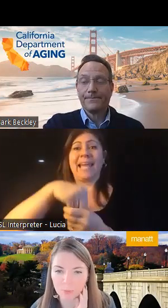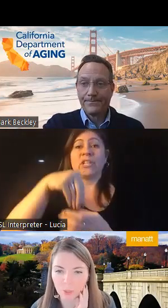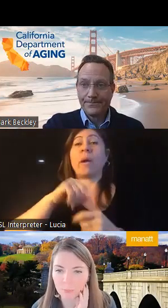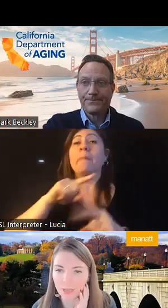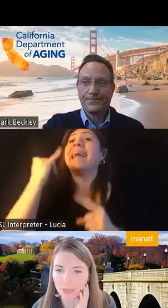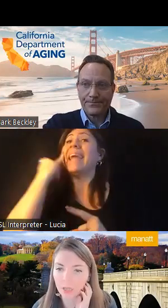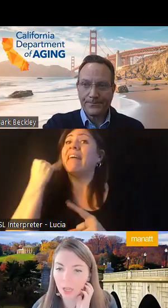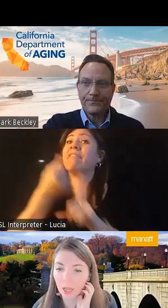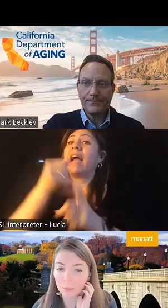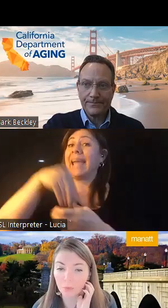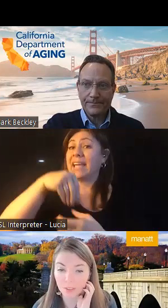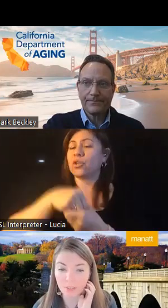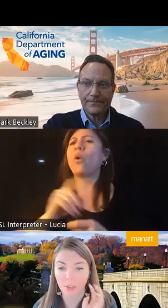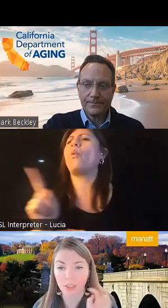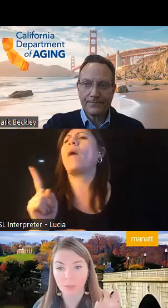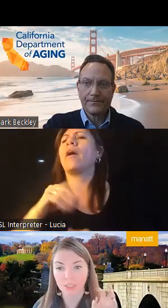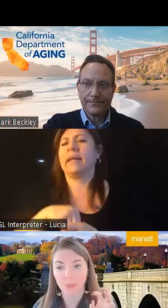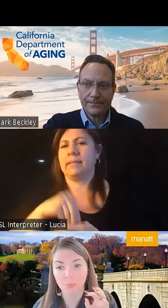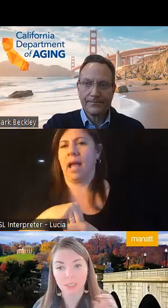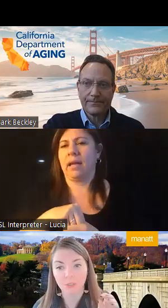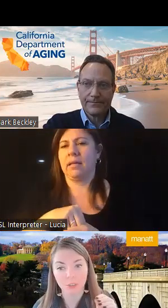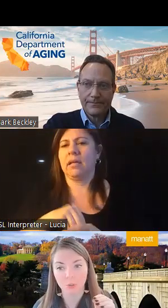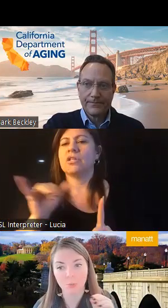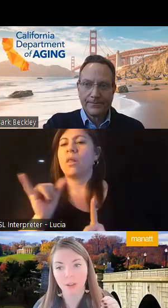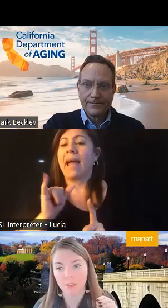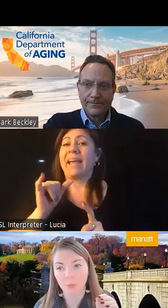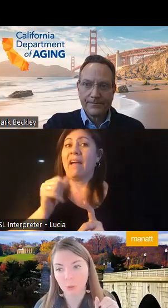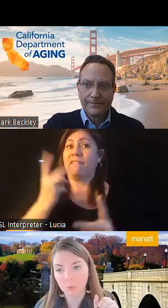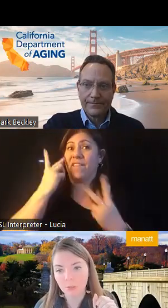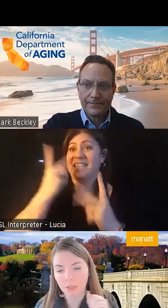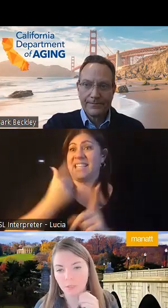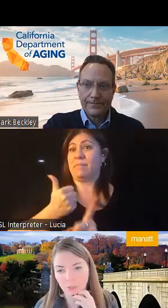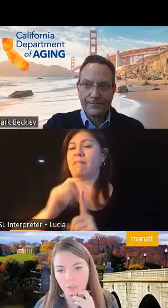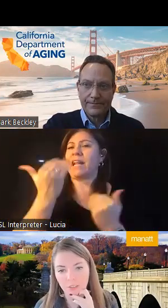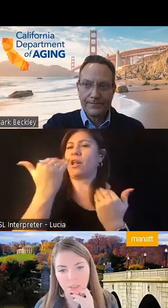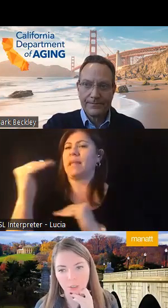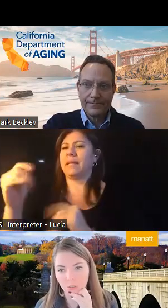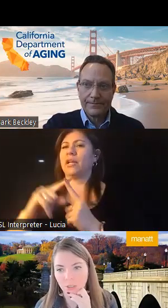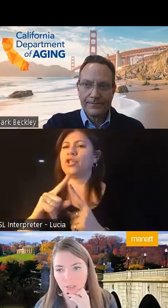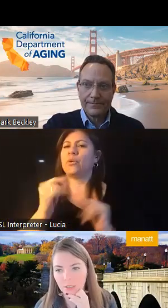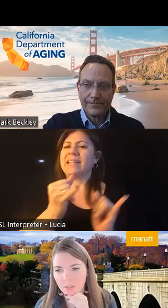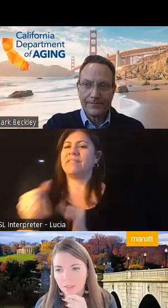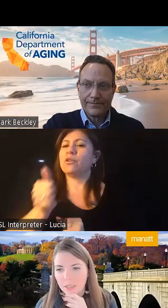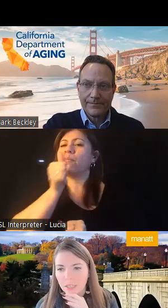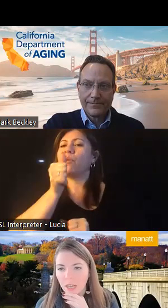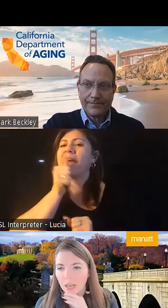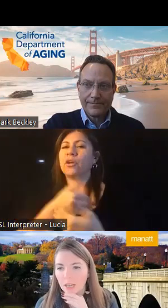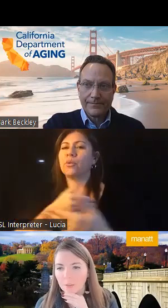note from a work group member about visits that are limited to individual private rooms versus in larger